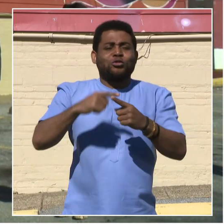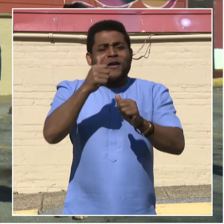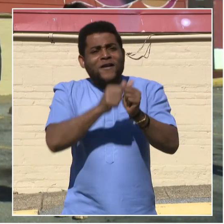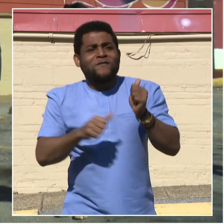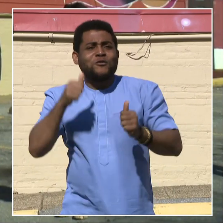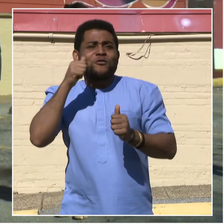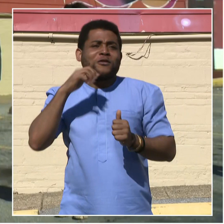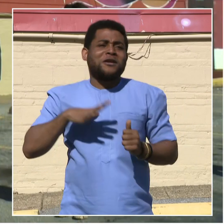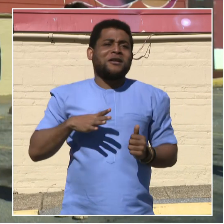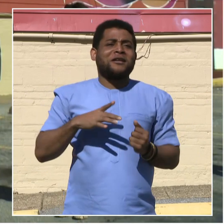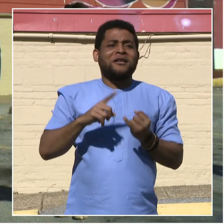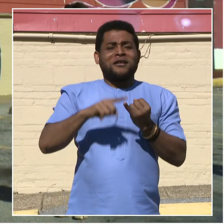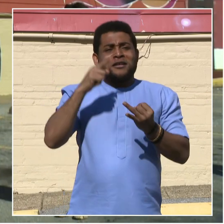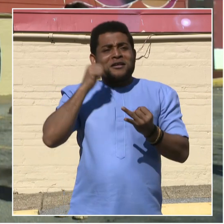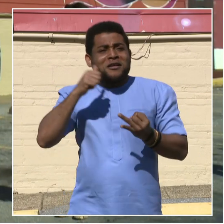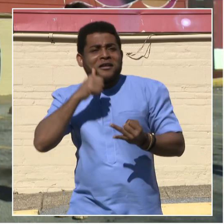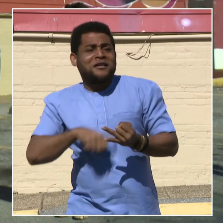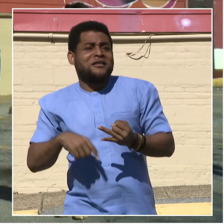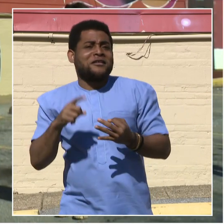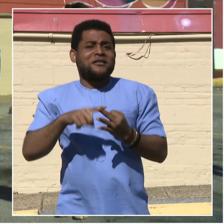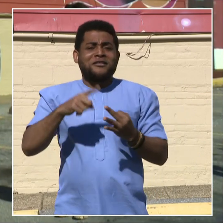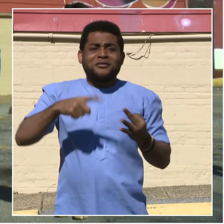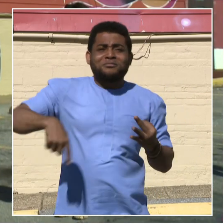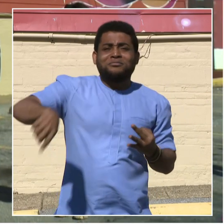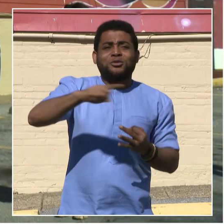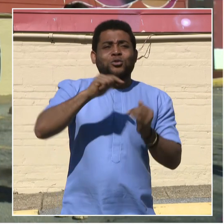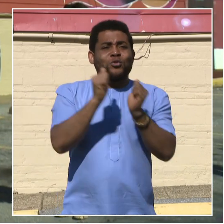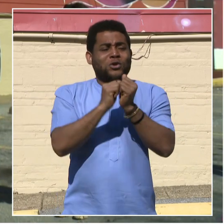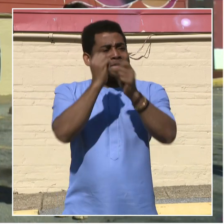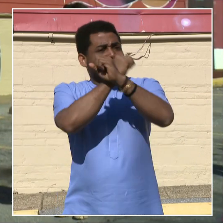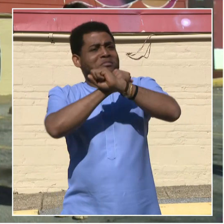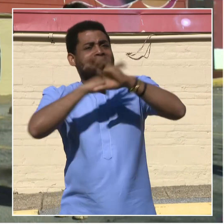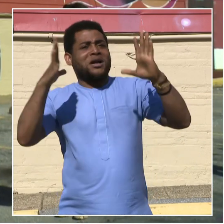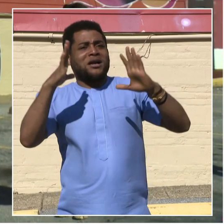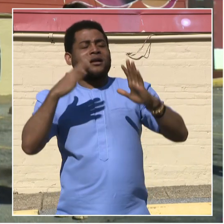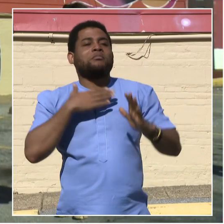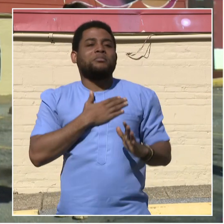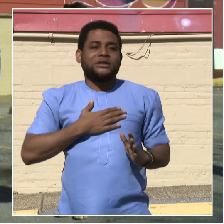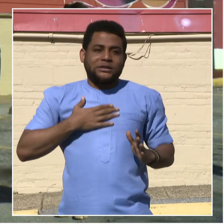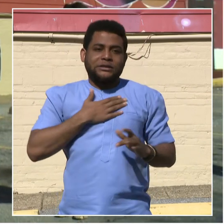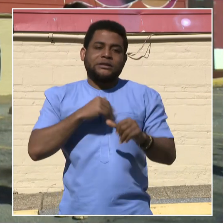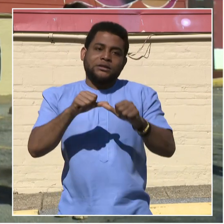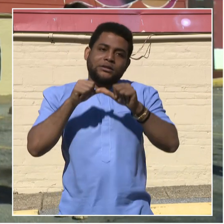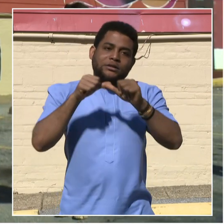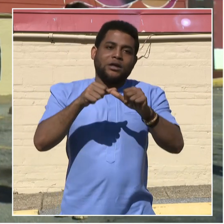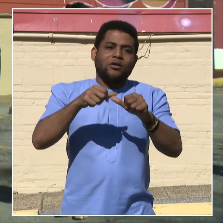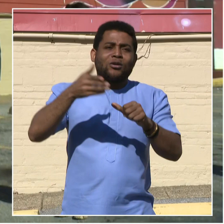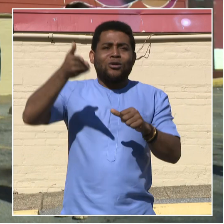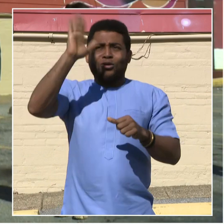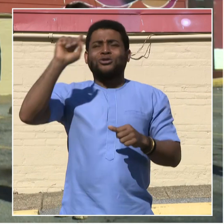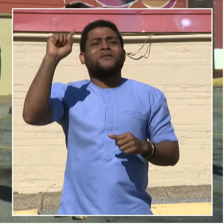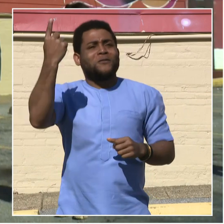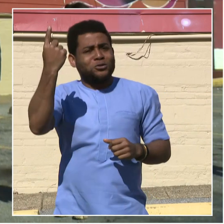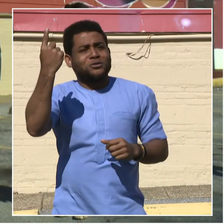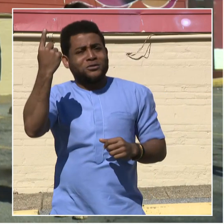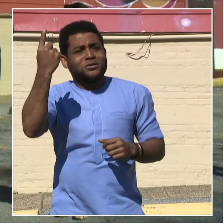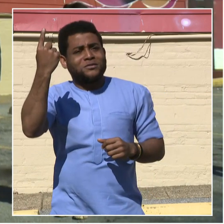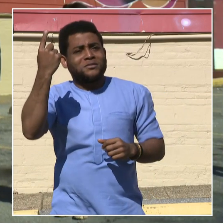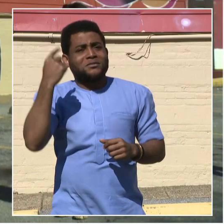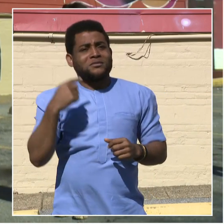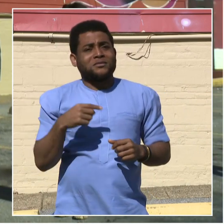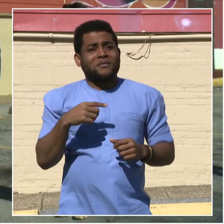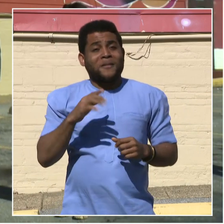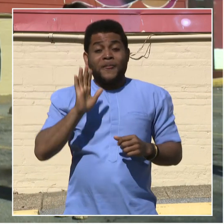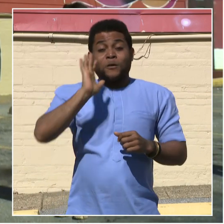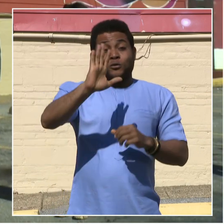with a dream, I encourage you to keep God front and center and remember, dreams don't expire,